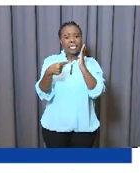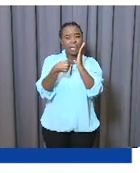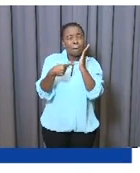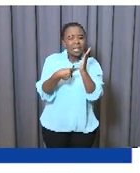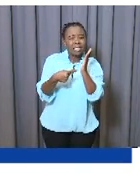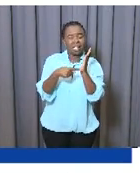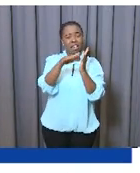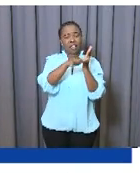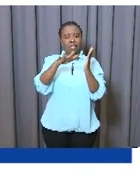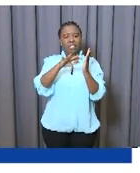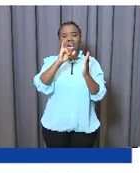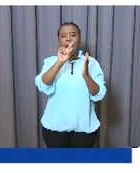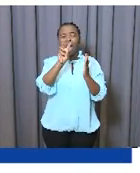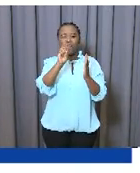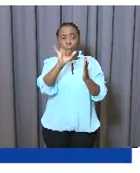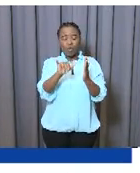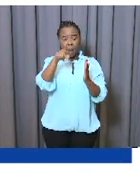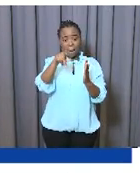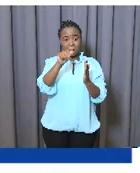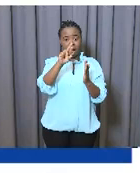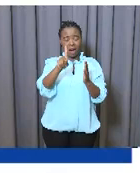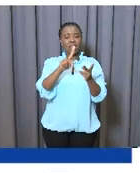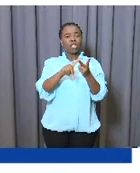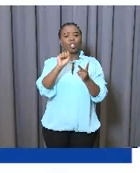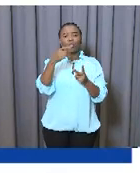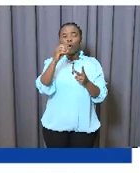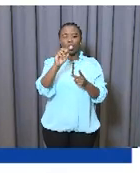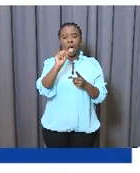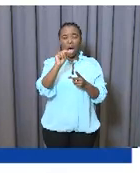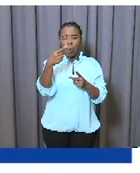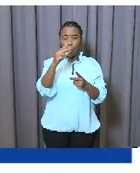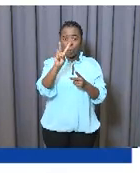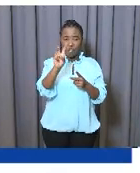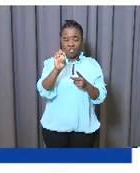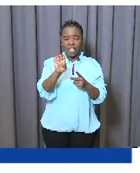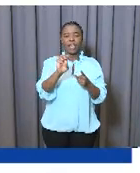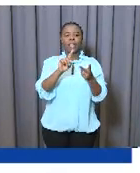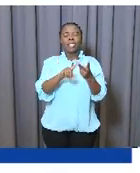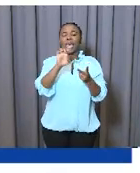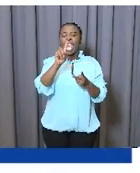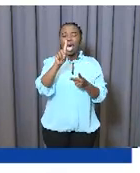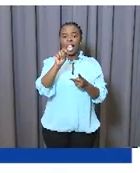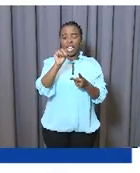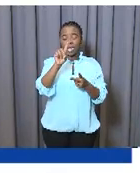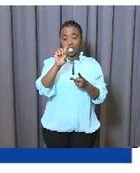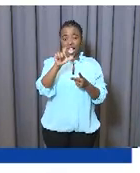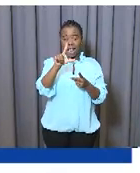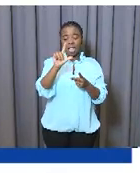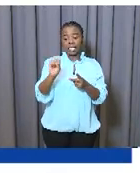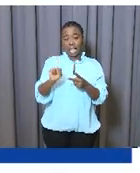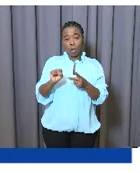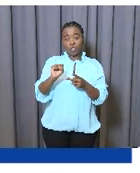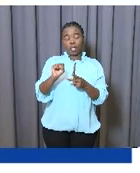Tembisa, Ivory Park, Soshanguve, Ennerdale in the south of Johannesburg.